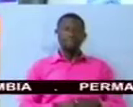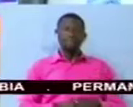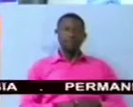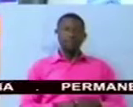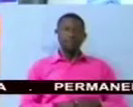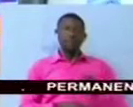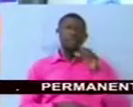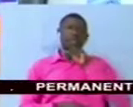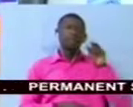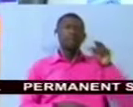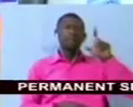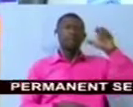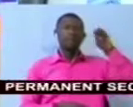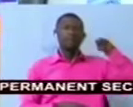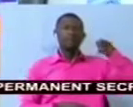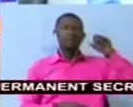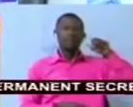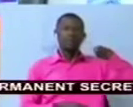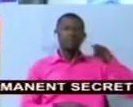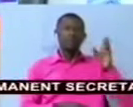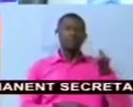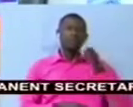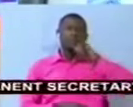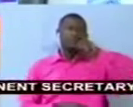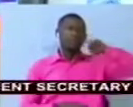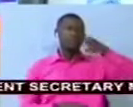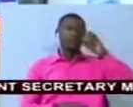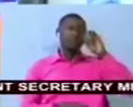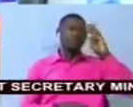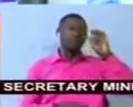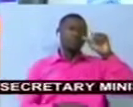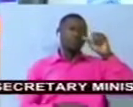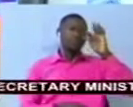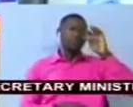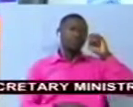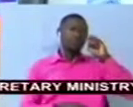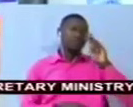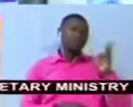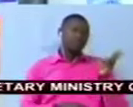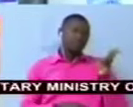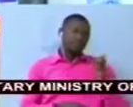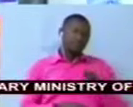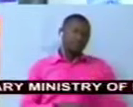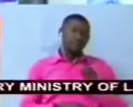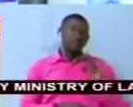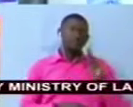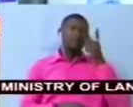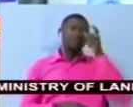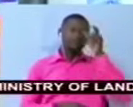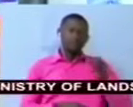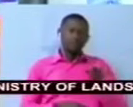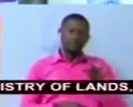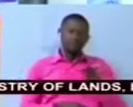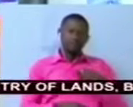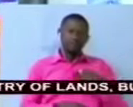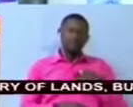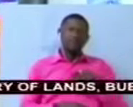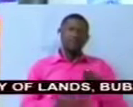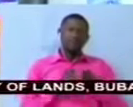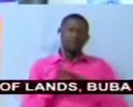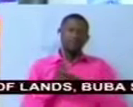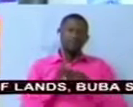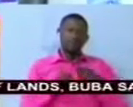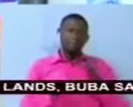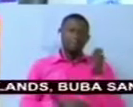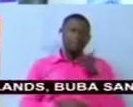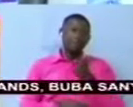Lamine Jobate. Mom la ñëk jël. He was the first person that I hired his services. $60,000